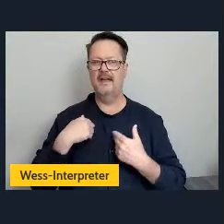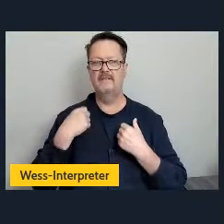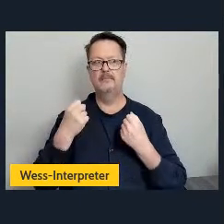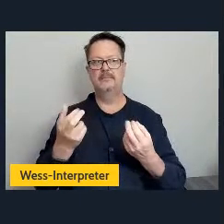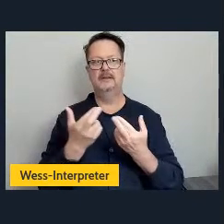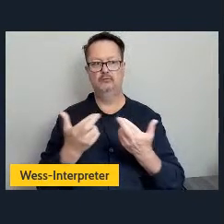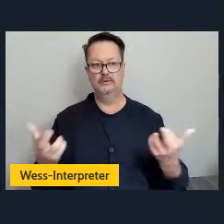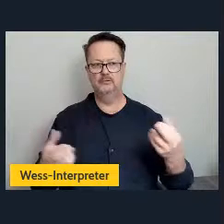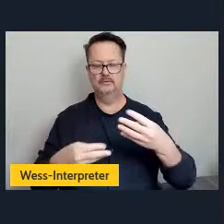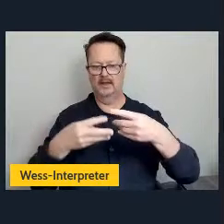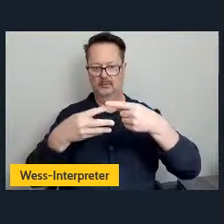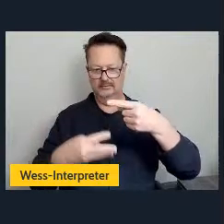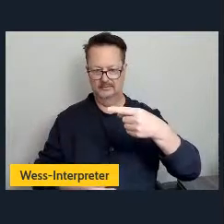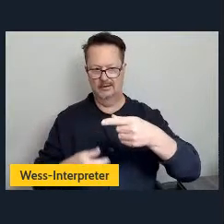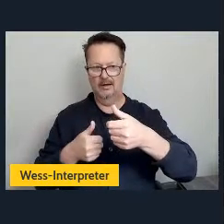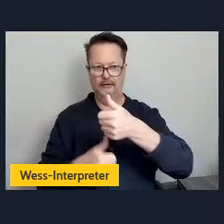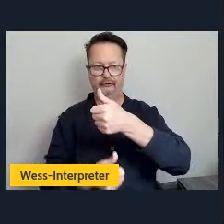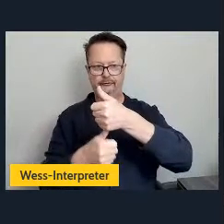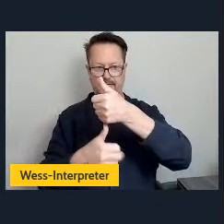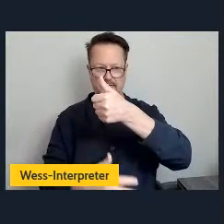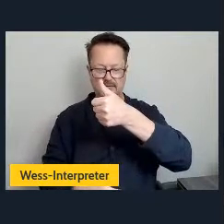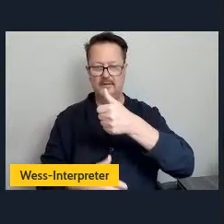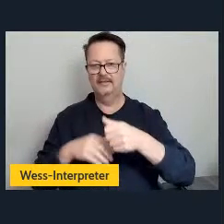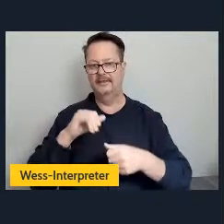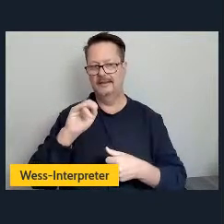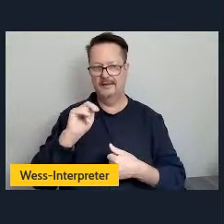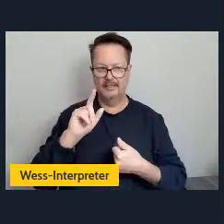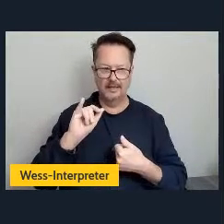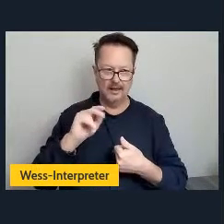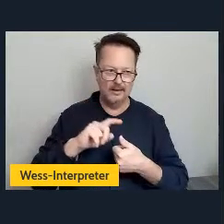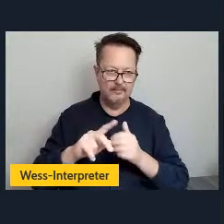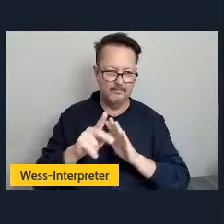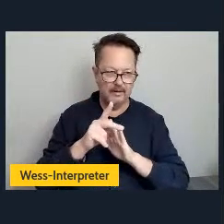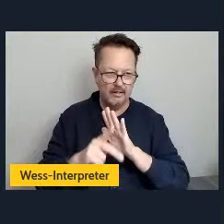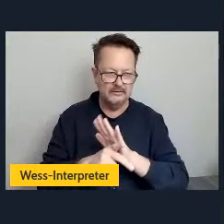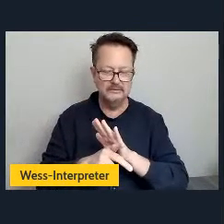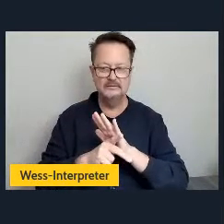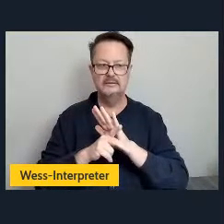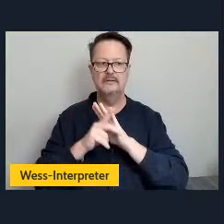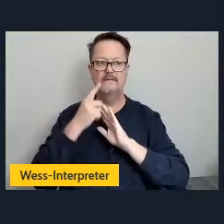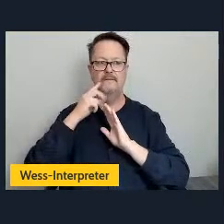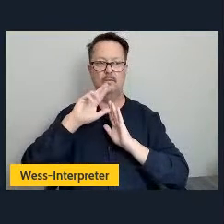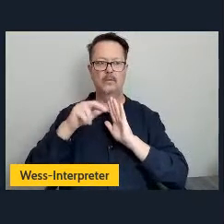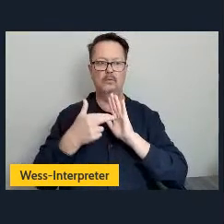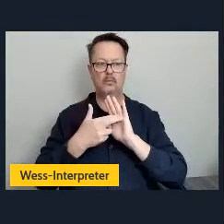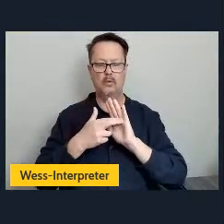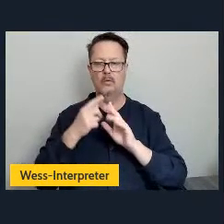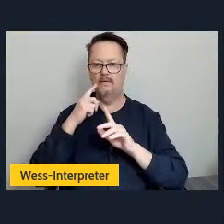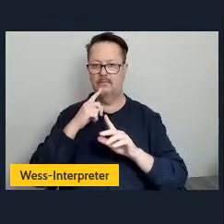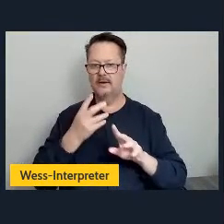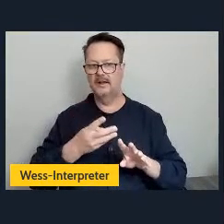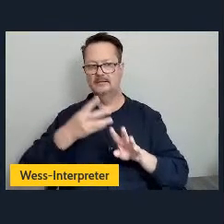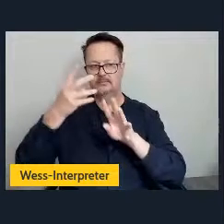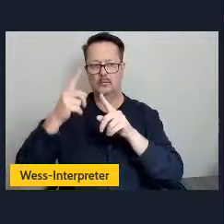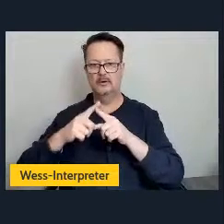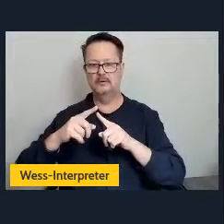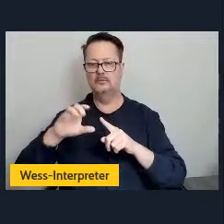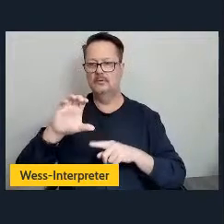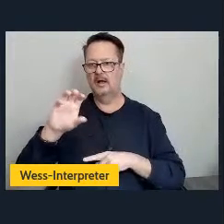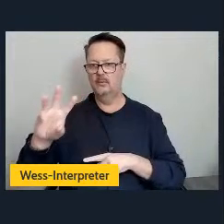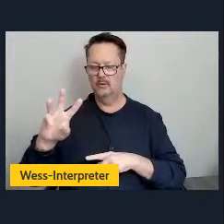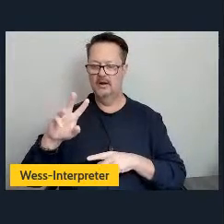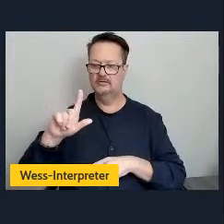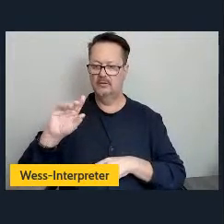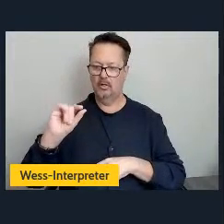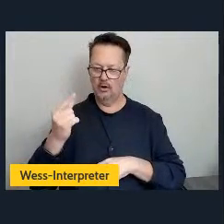go underneath it. So for example, the inline policy on the role for exporting to CloudWatch logs